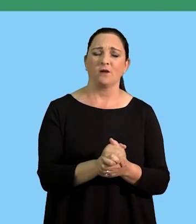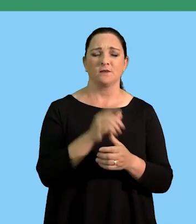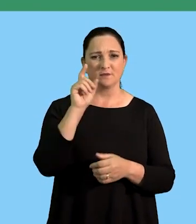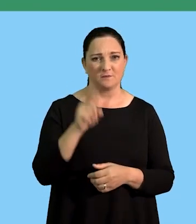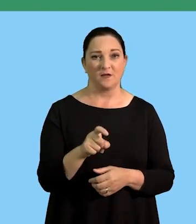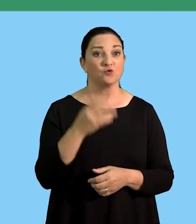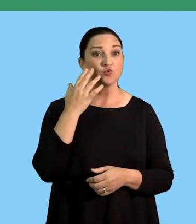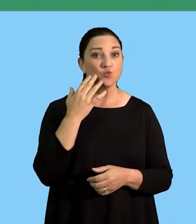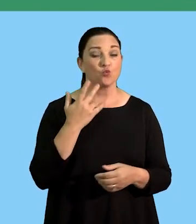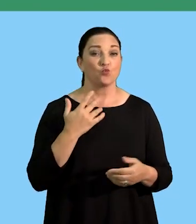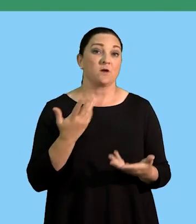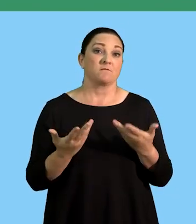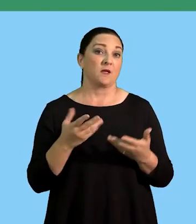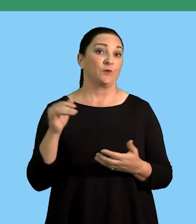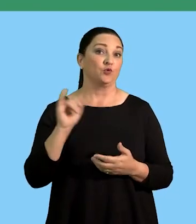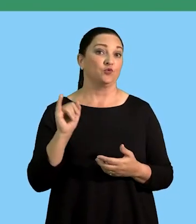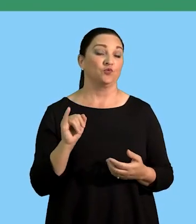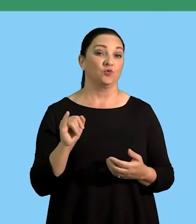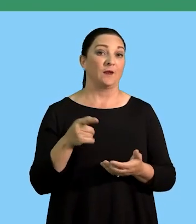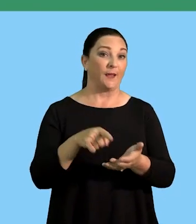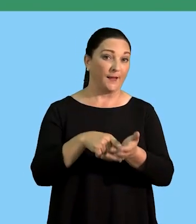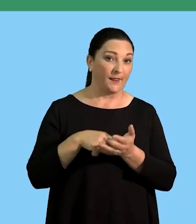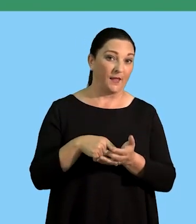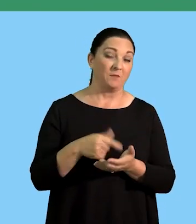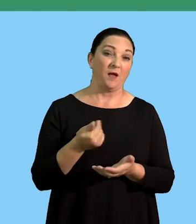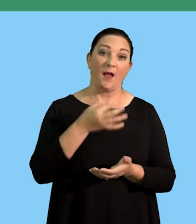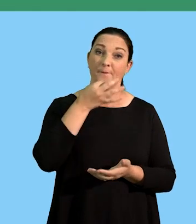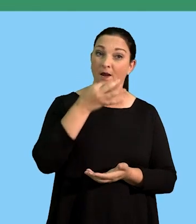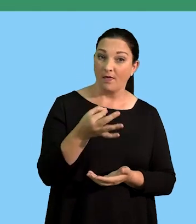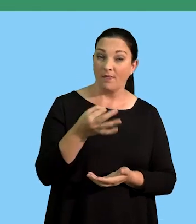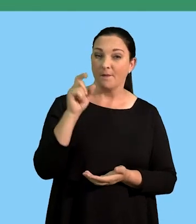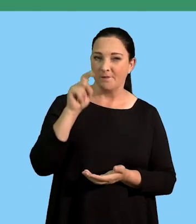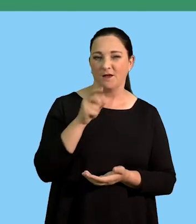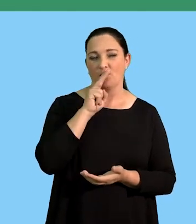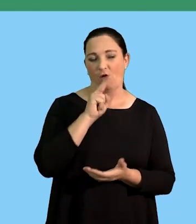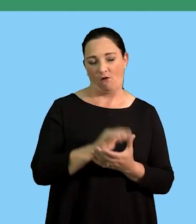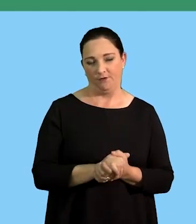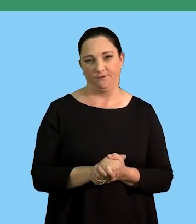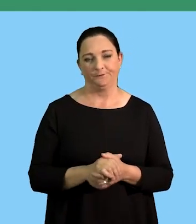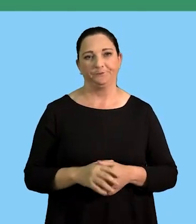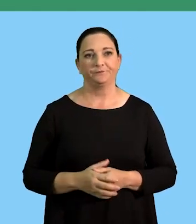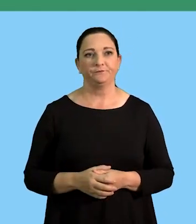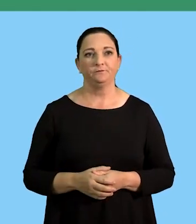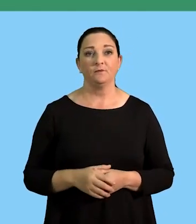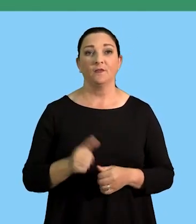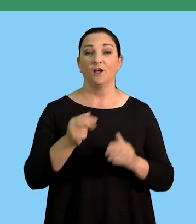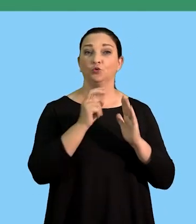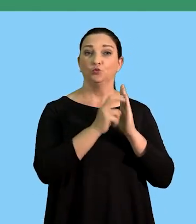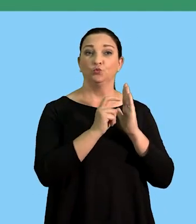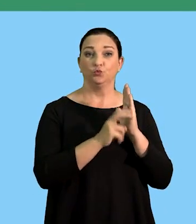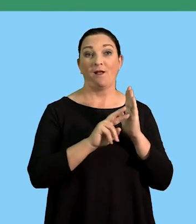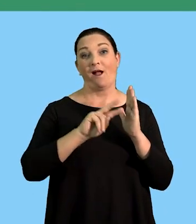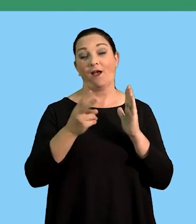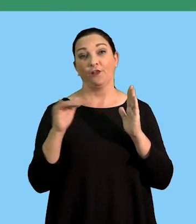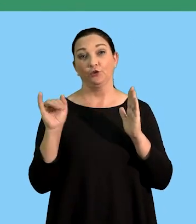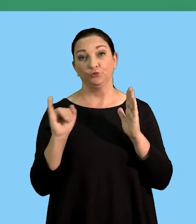the process of applying for an insurance, and in the process of claiming, you should also be honest. Then another principle of